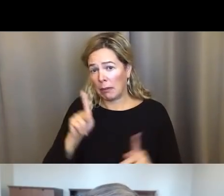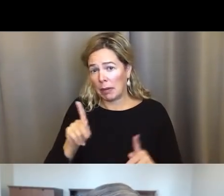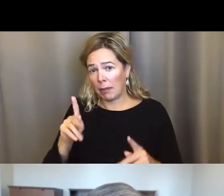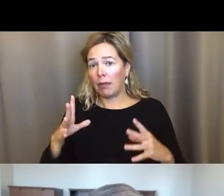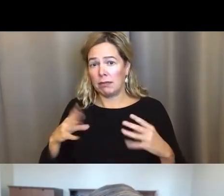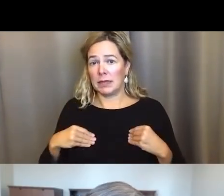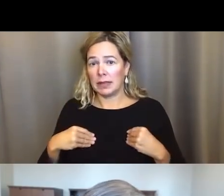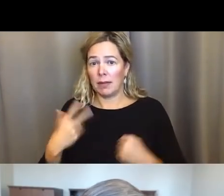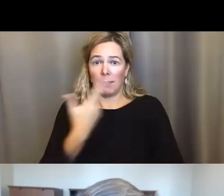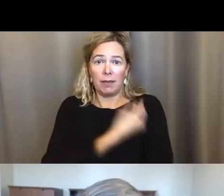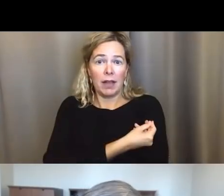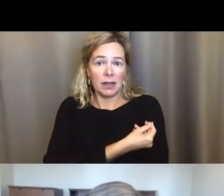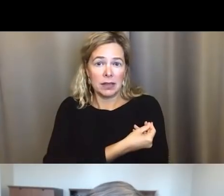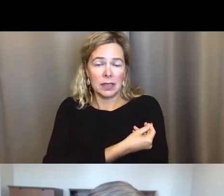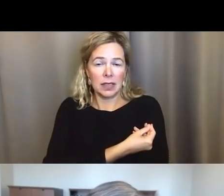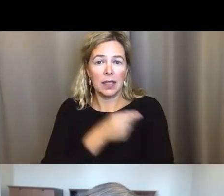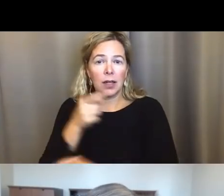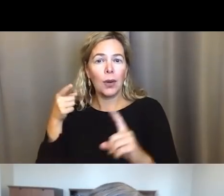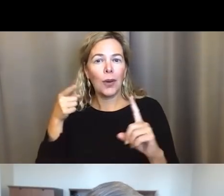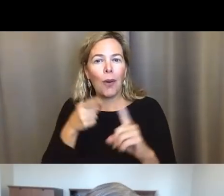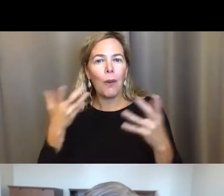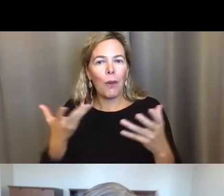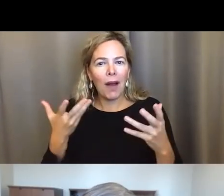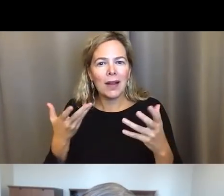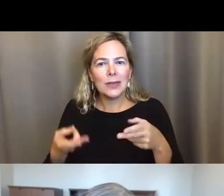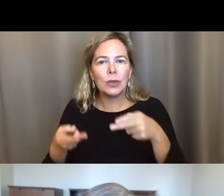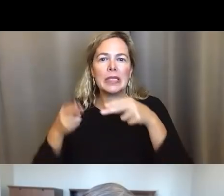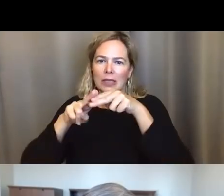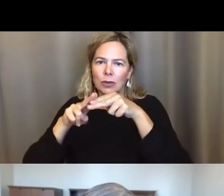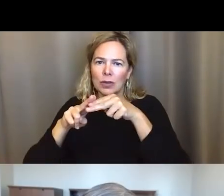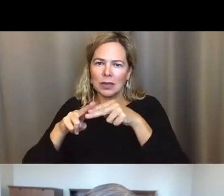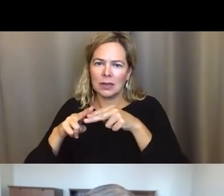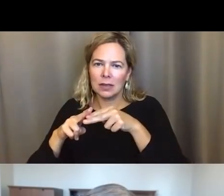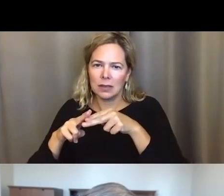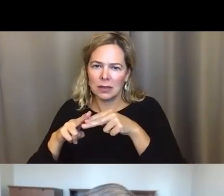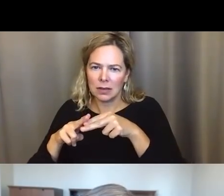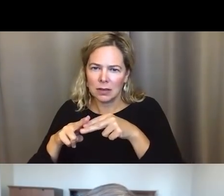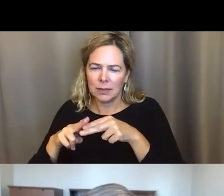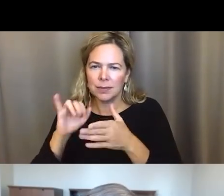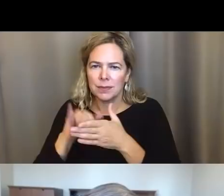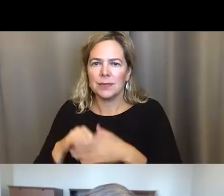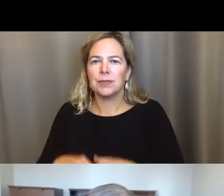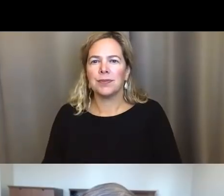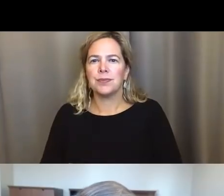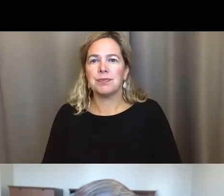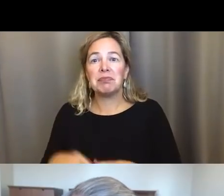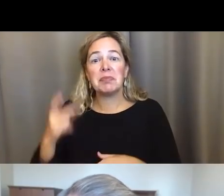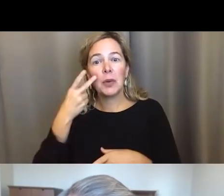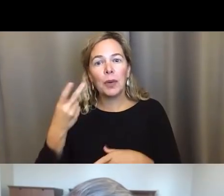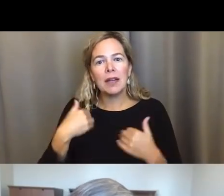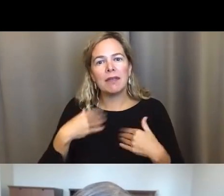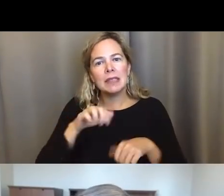vaccine, and our goal is to increase that. If you go to the next slide, we have used a regional strategy where we will